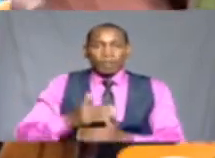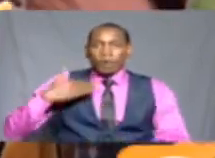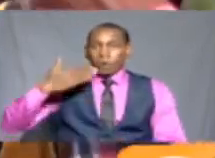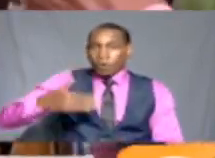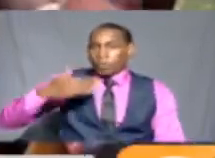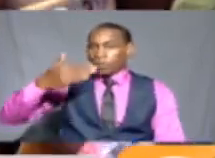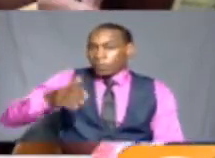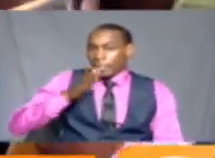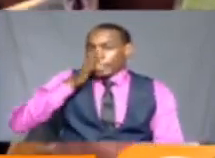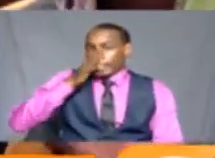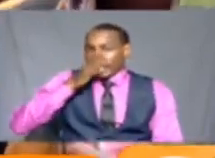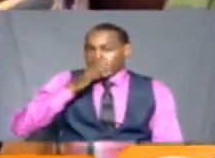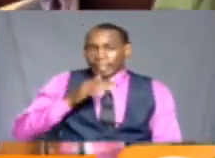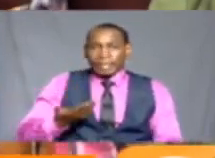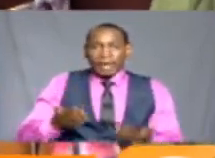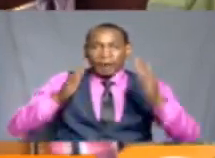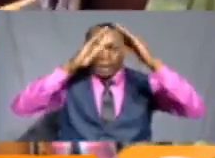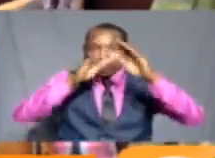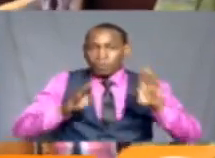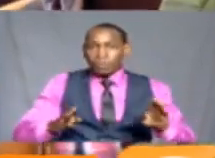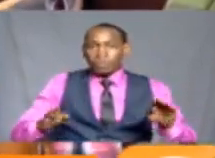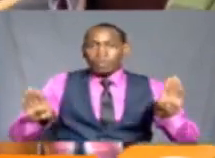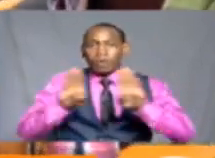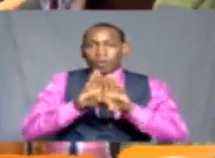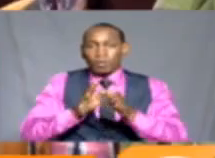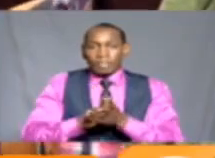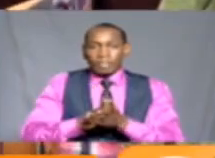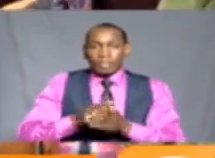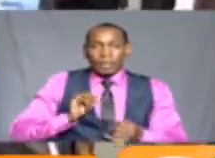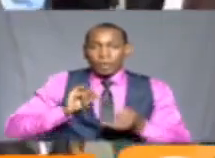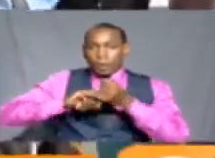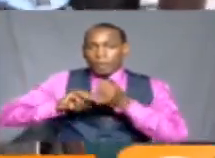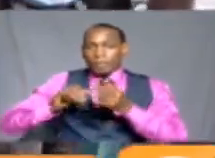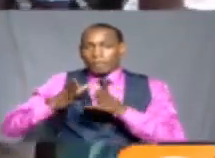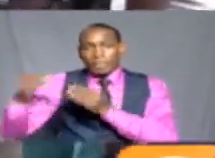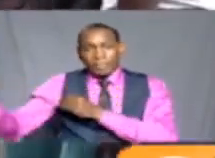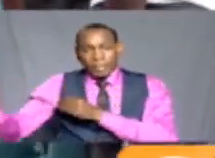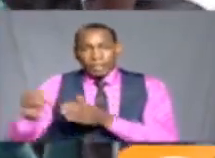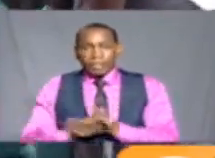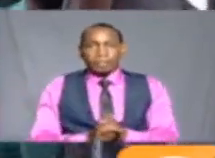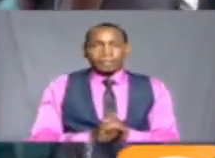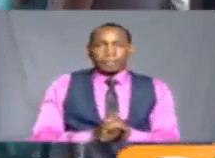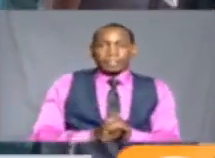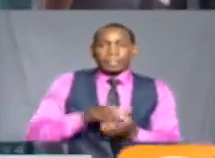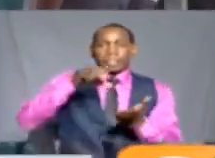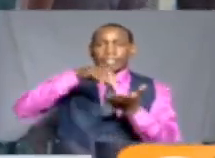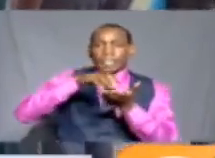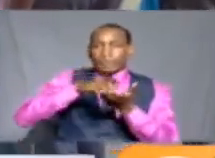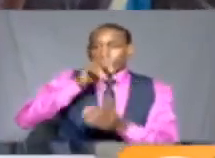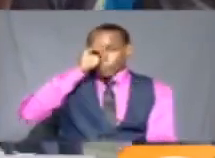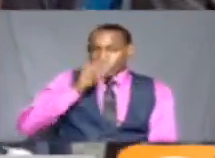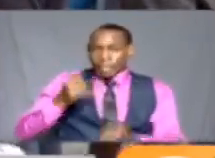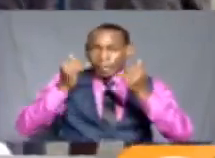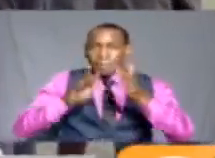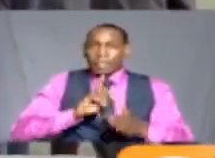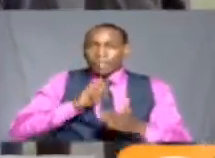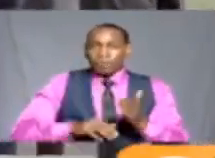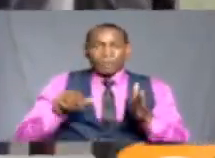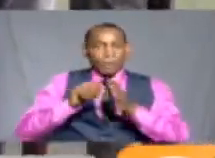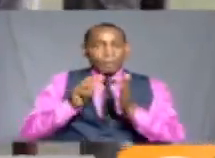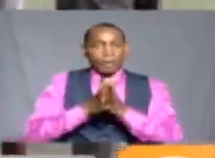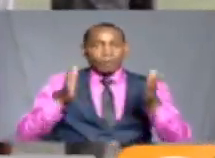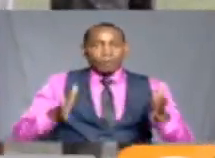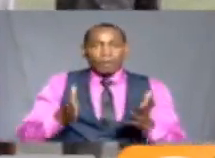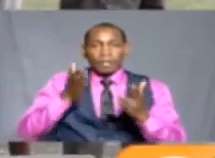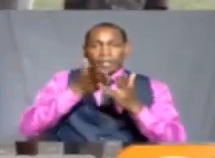siku. Mahao zimefungwa. Mabibi wametusare. It gets worse as the players claim there is a big problem between the